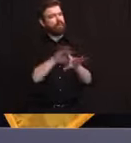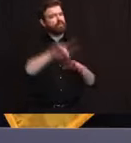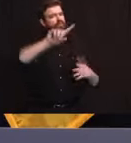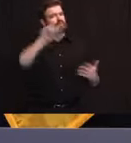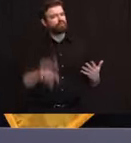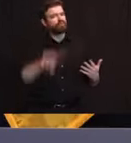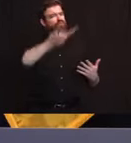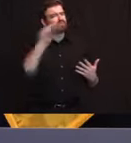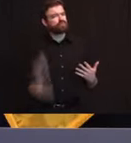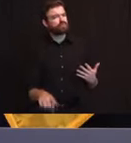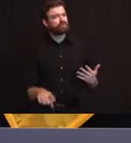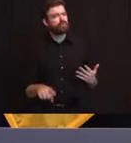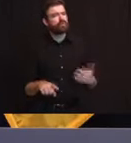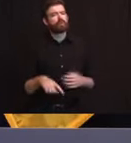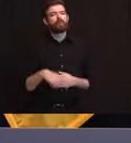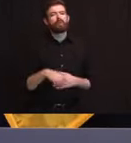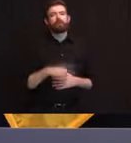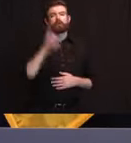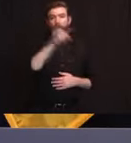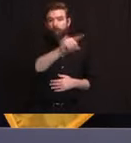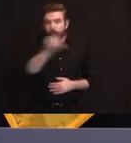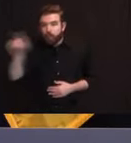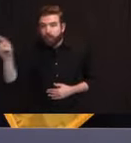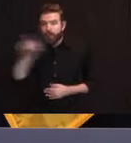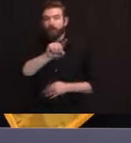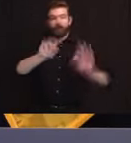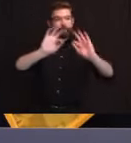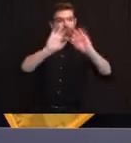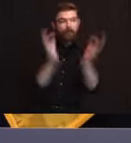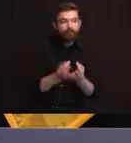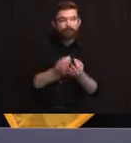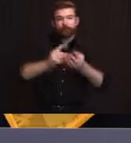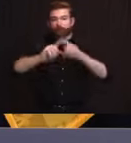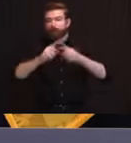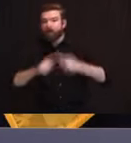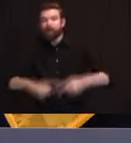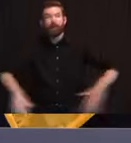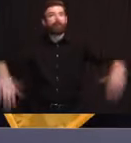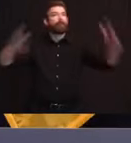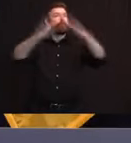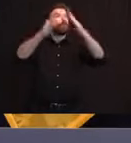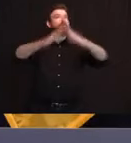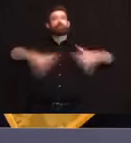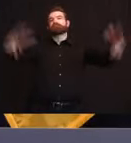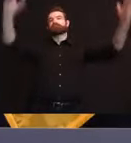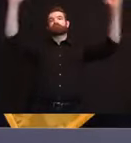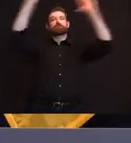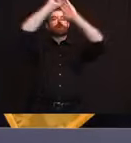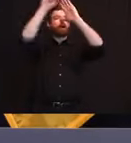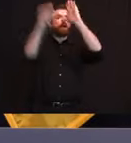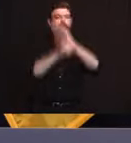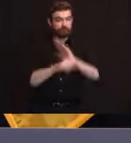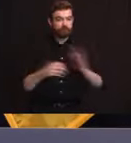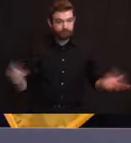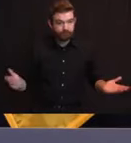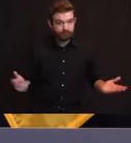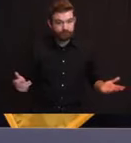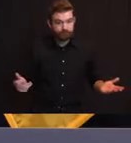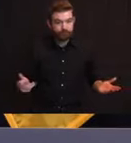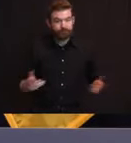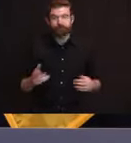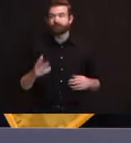family, friends, and community, and more broadly for our ability to surround this virus if it flares up again